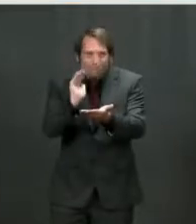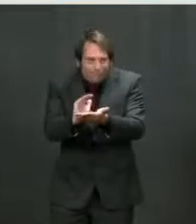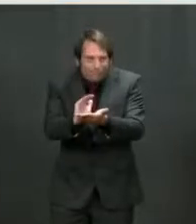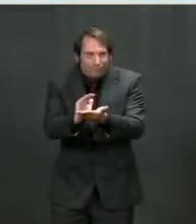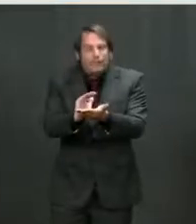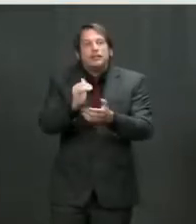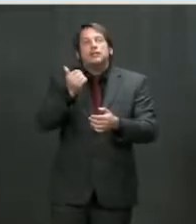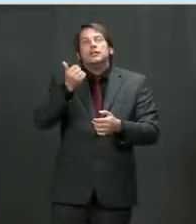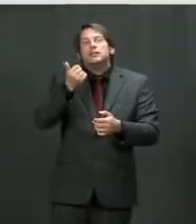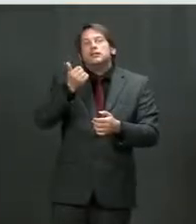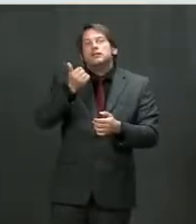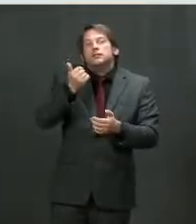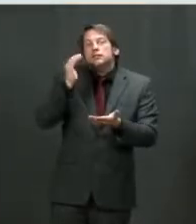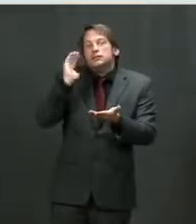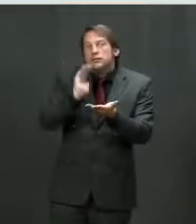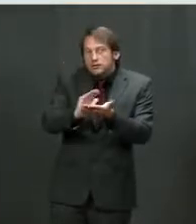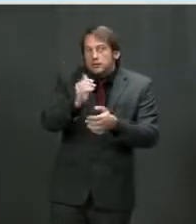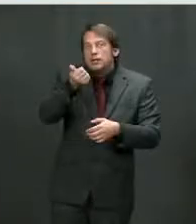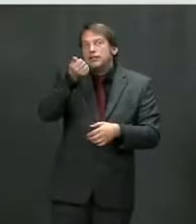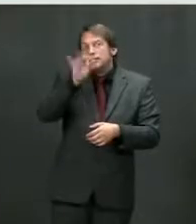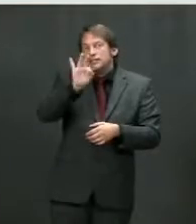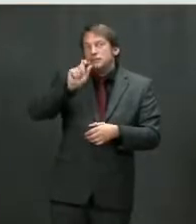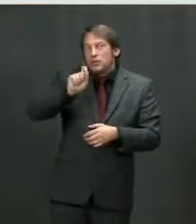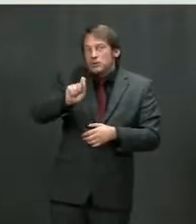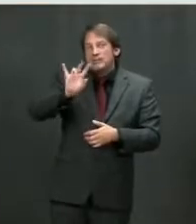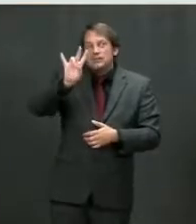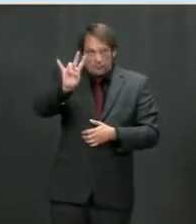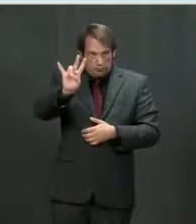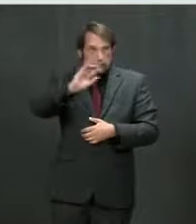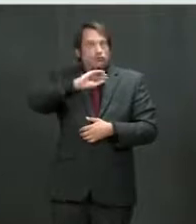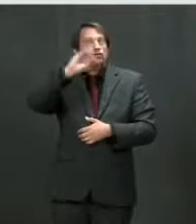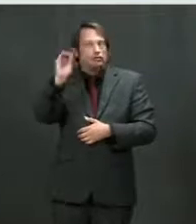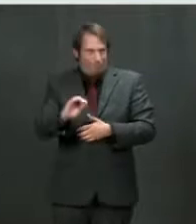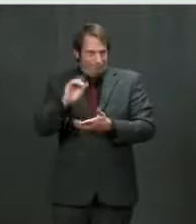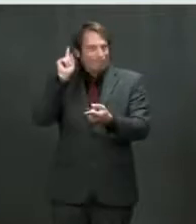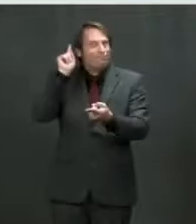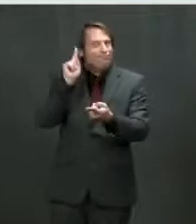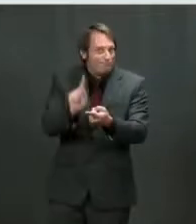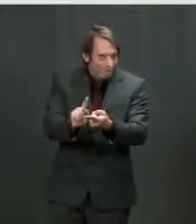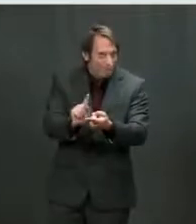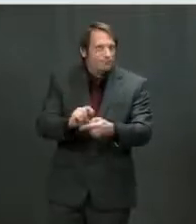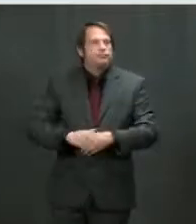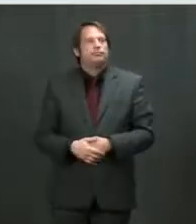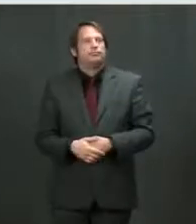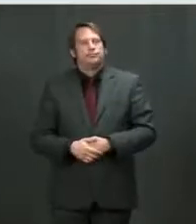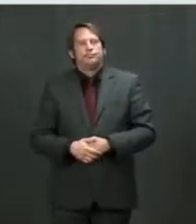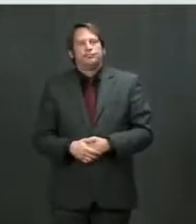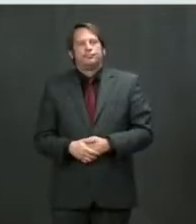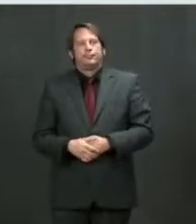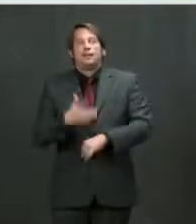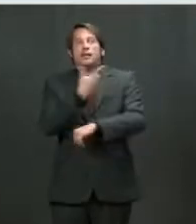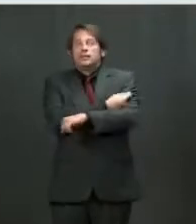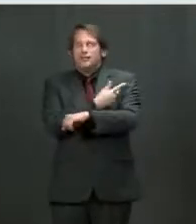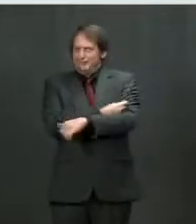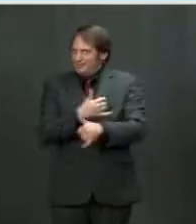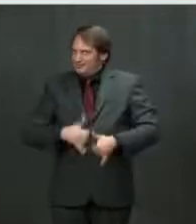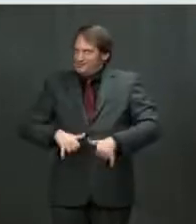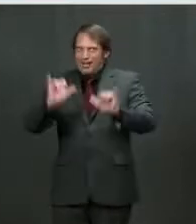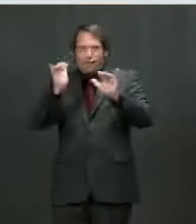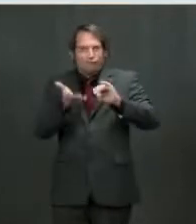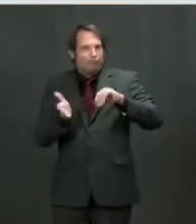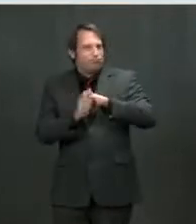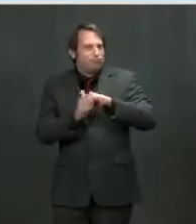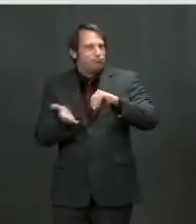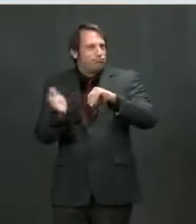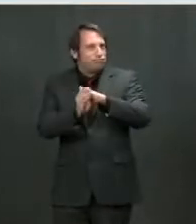19.7% to a 7-day average of 745 per day. Vaccinations continue to increase, with the most recent 7-day average